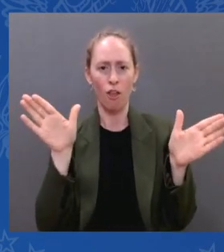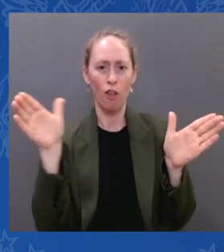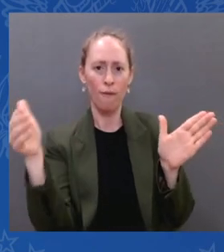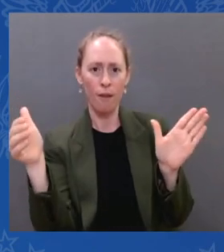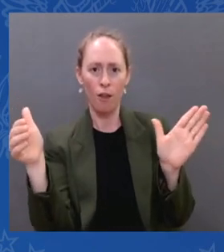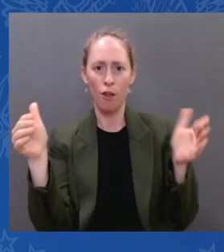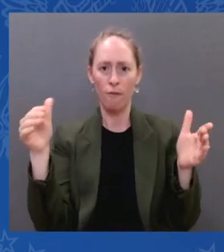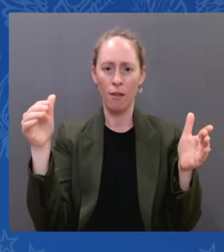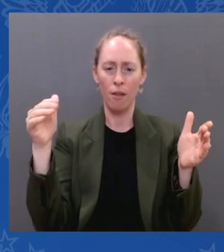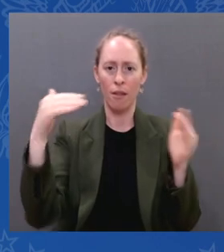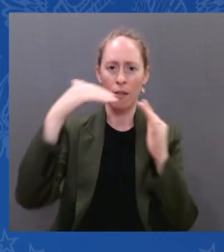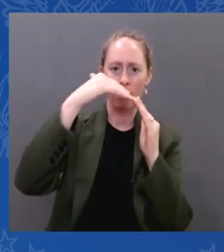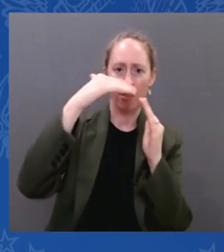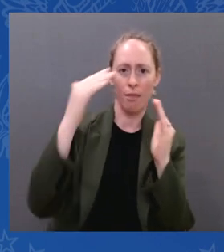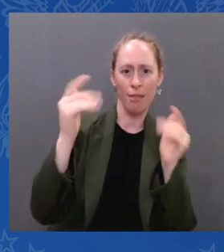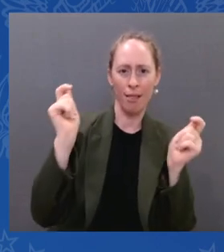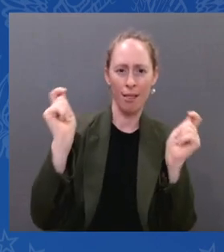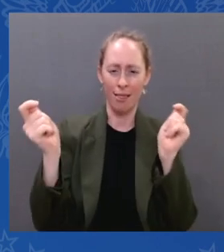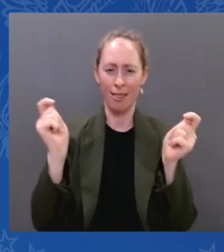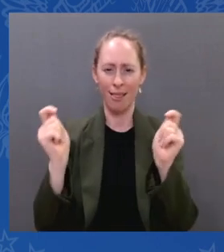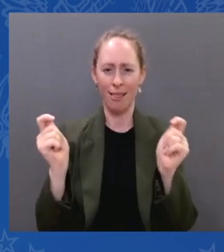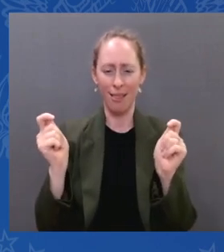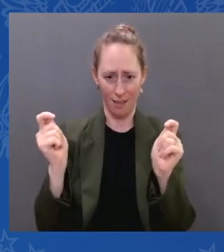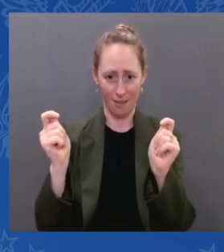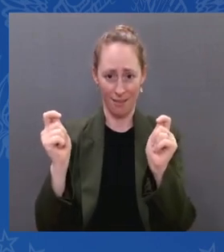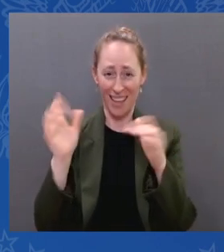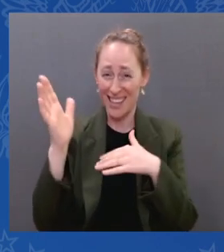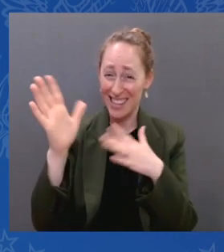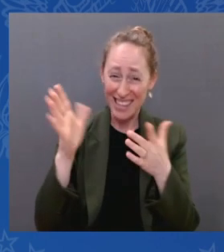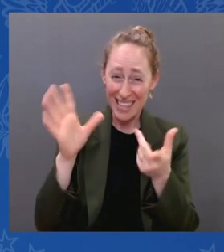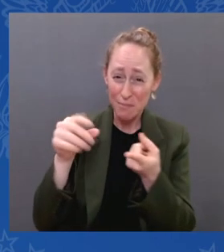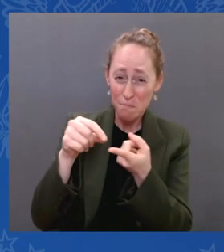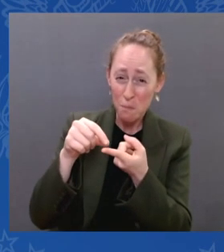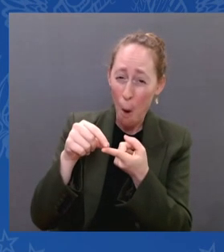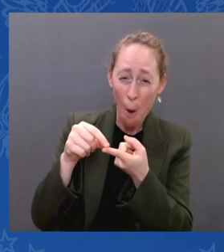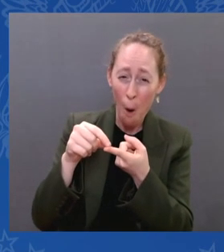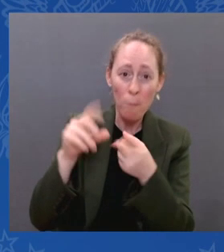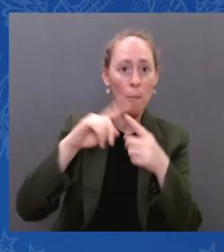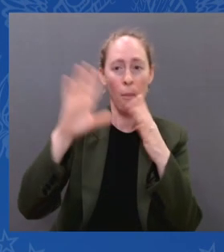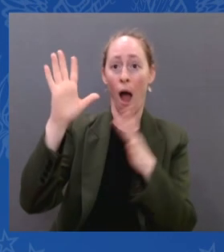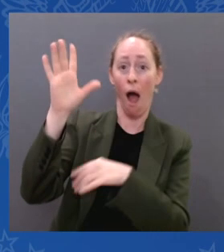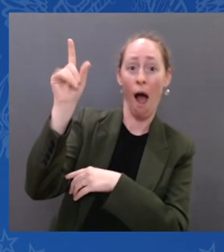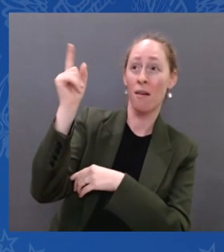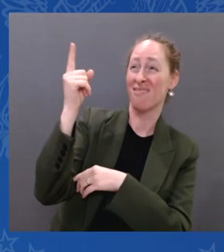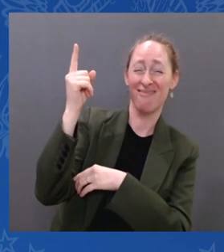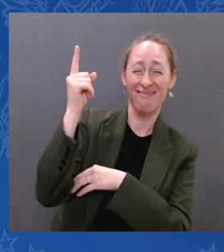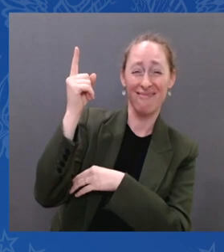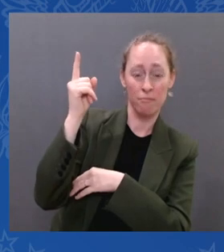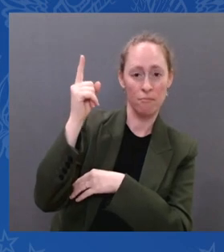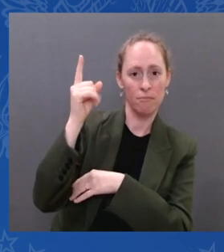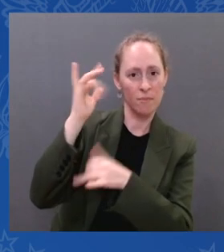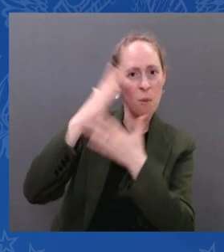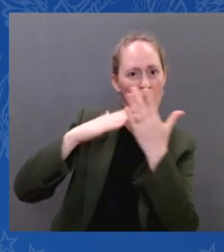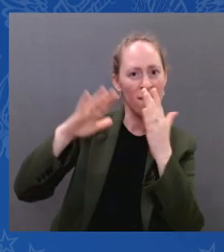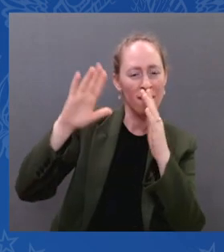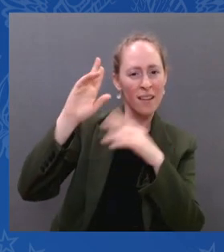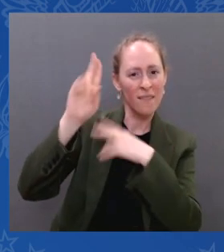You know, 100 years ago, Ms. President, Madam Vice President, 100 years ago, we thought there was only one galaxy.